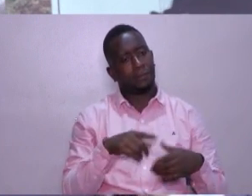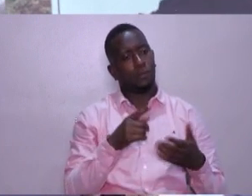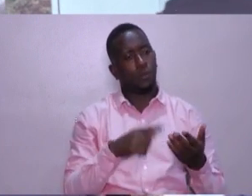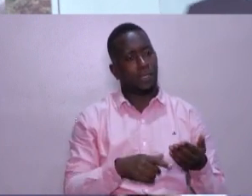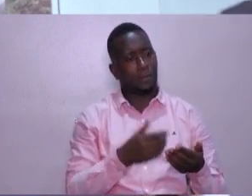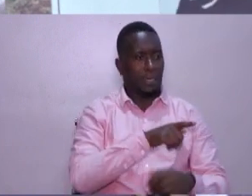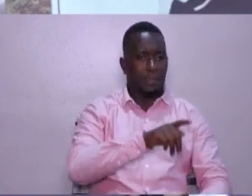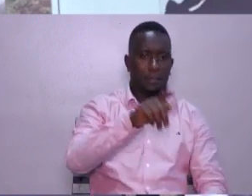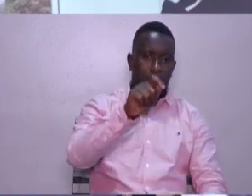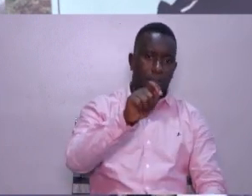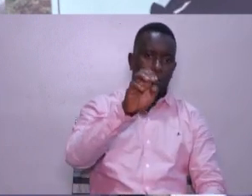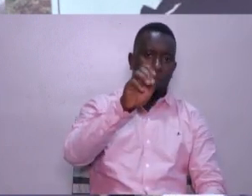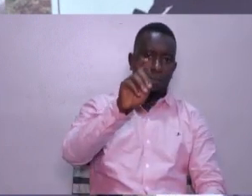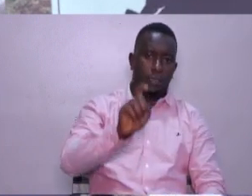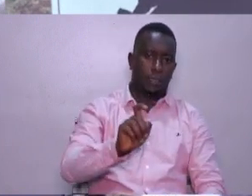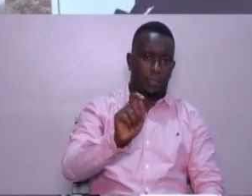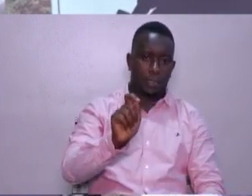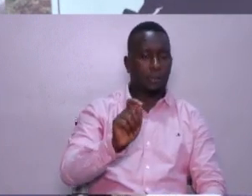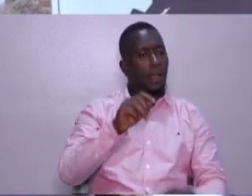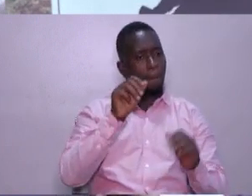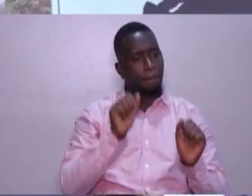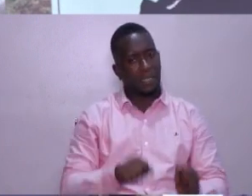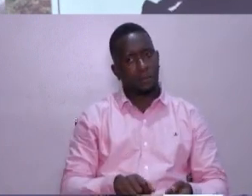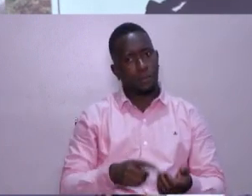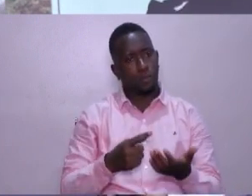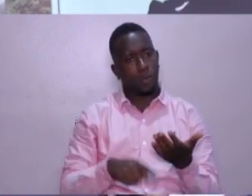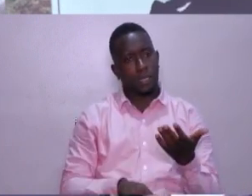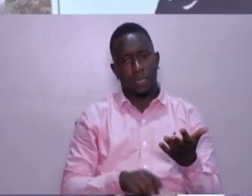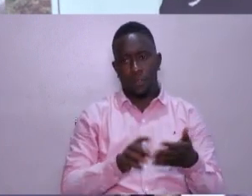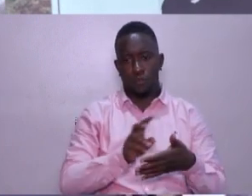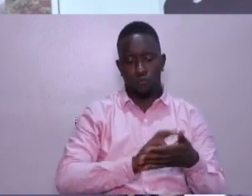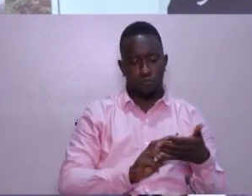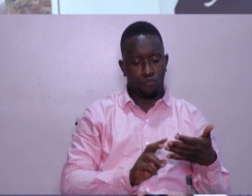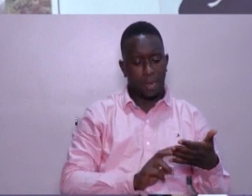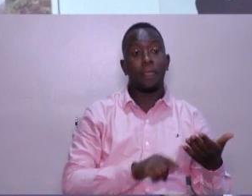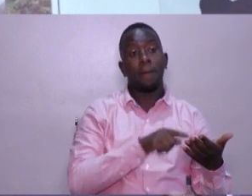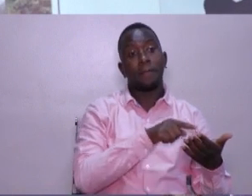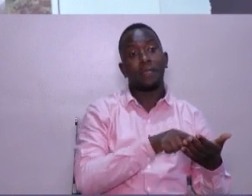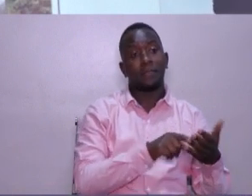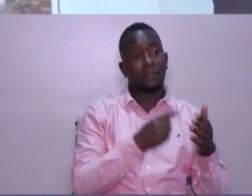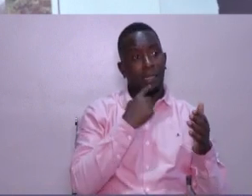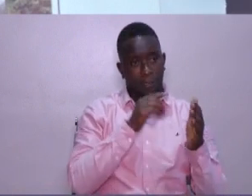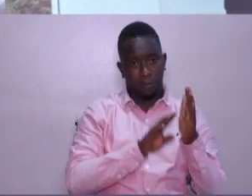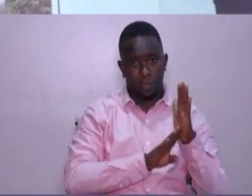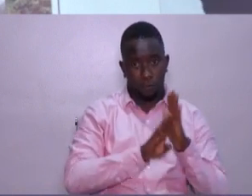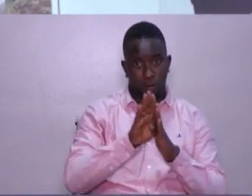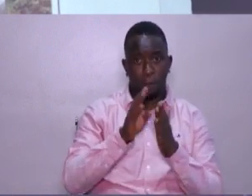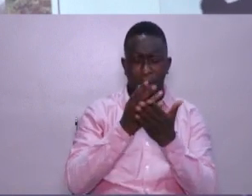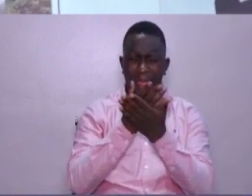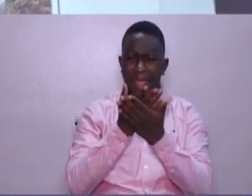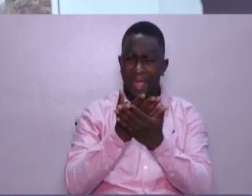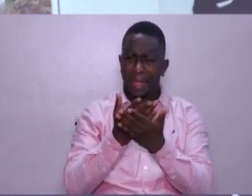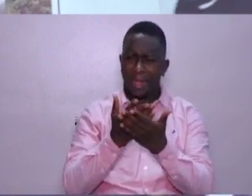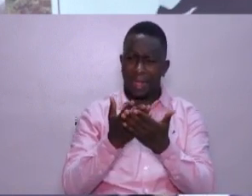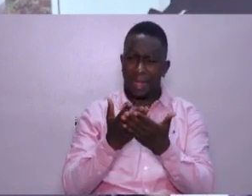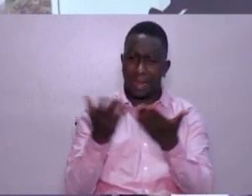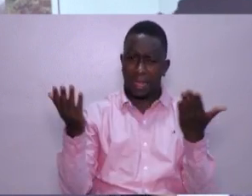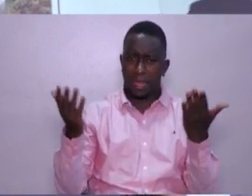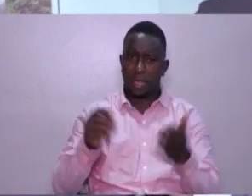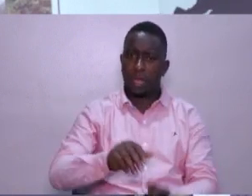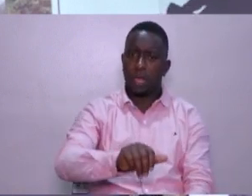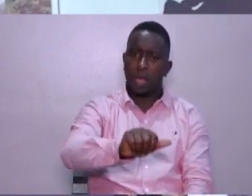this text will be read. And again, there's the instruction to the animator that says develop any animation in which a virtual